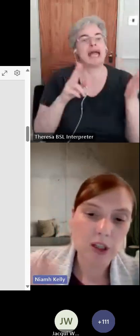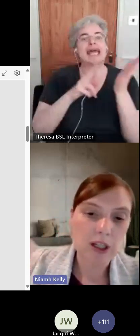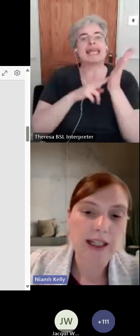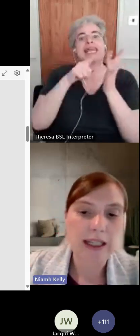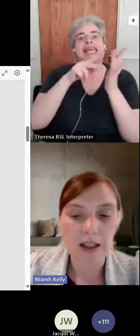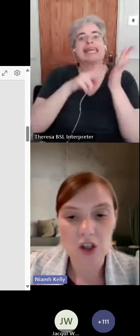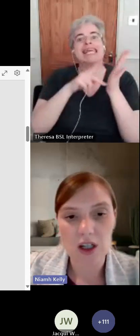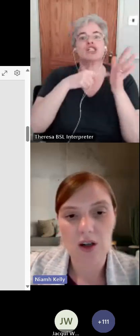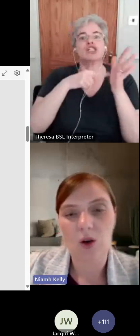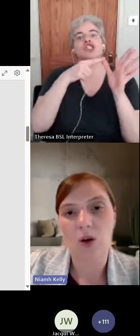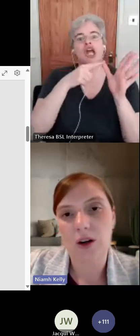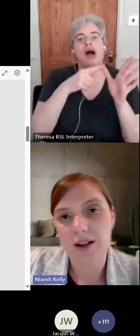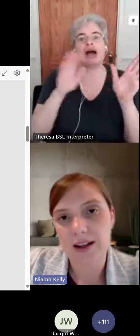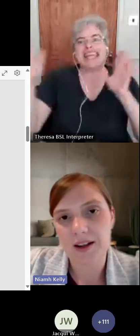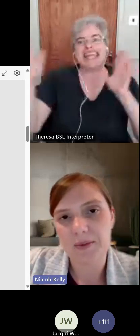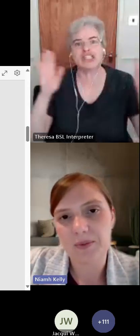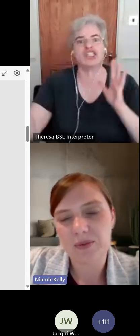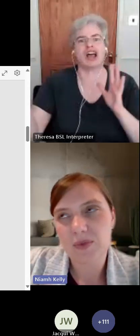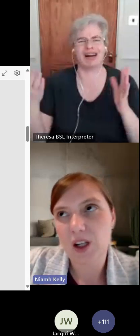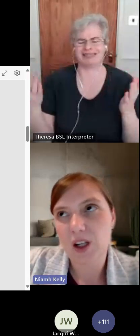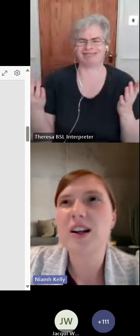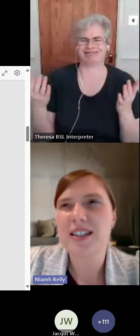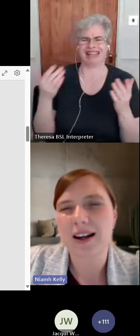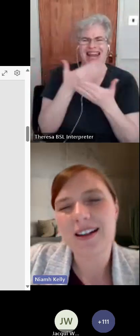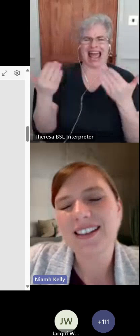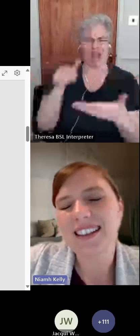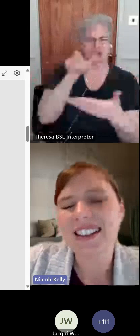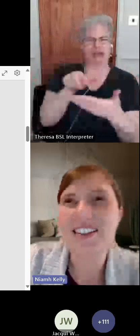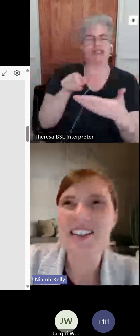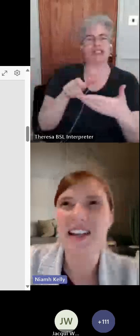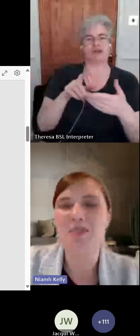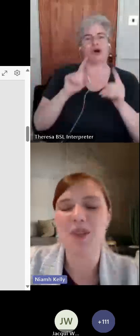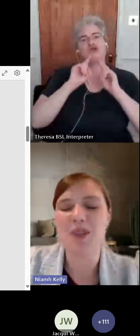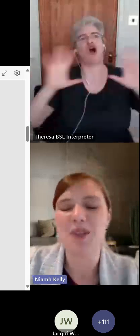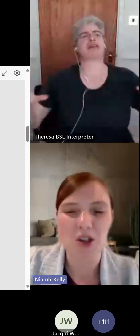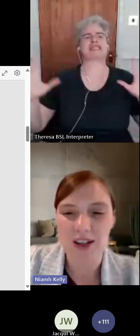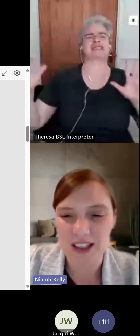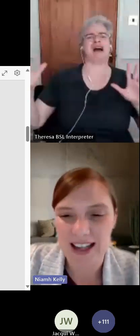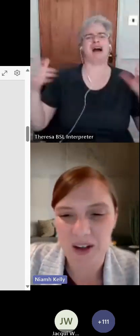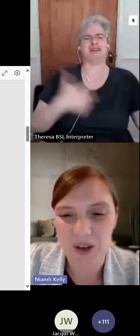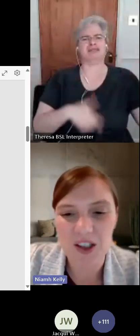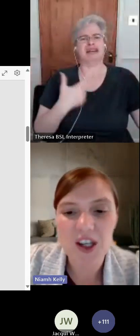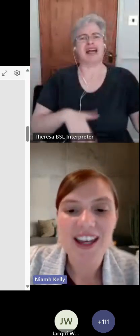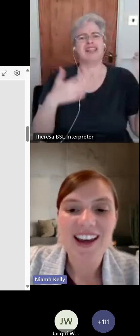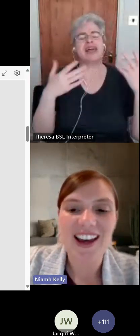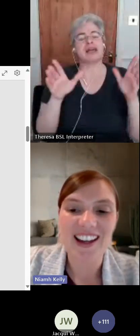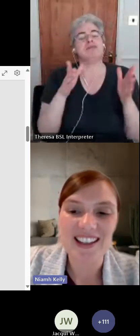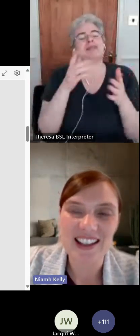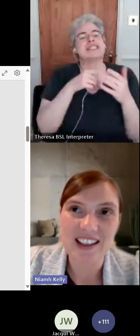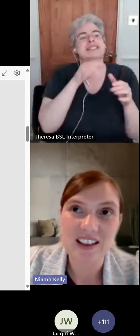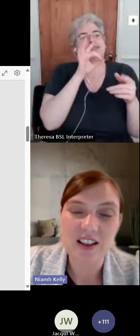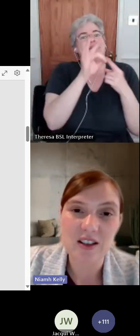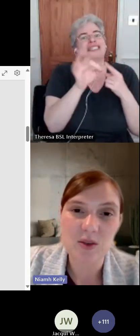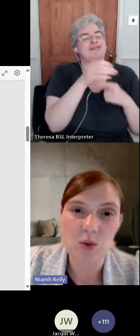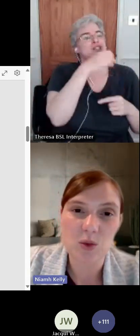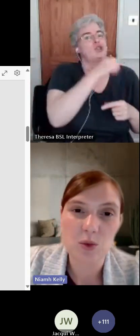certain language like a ninja or a rock star, they can be quite gendered language,